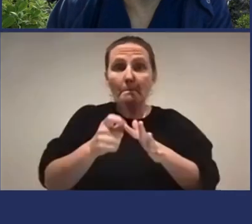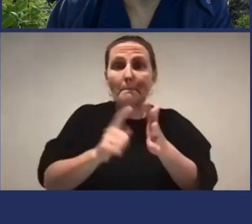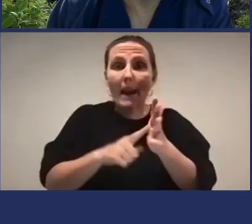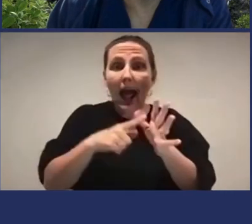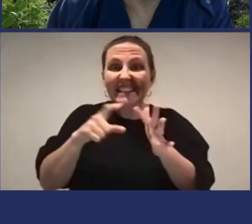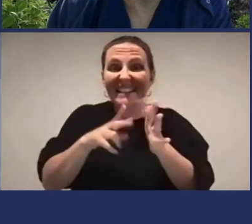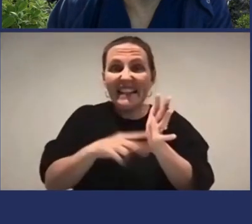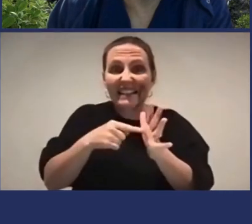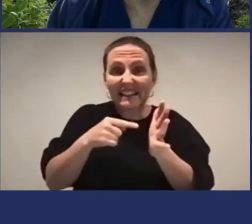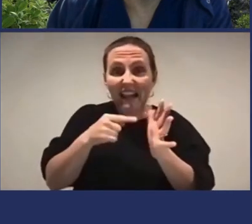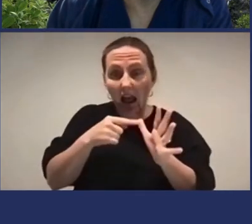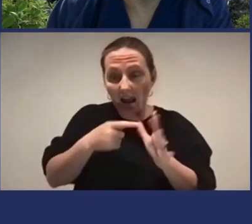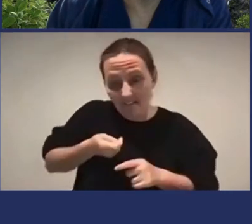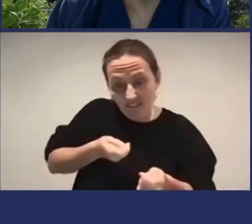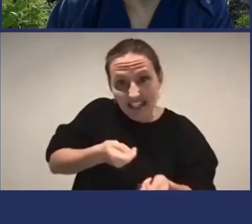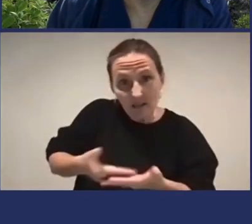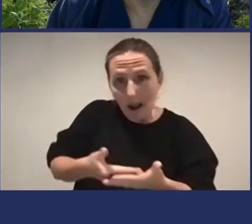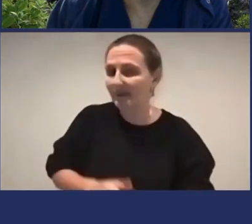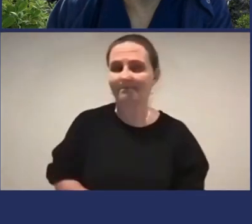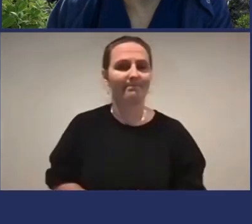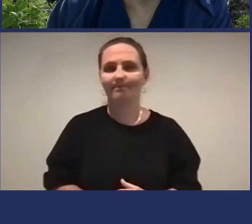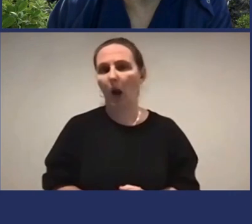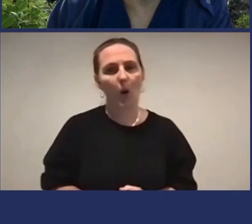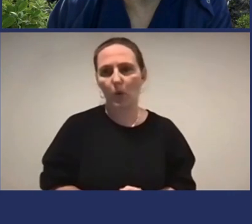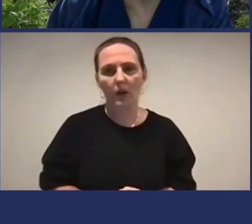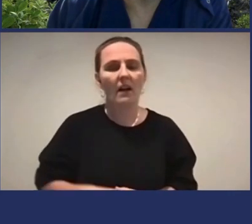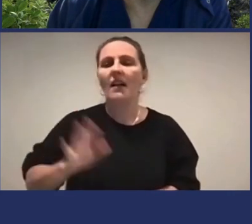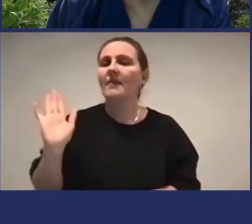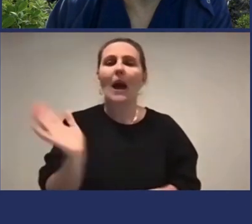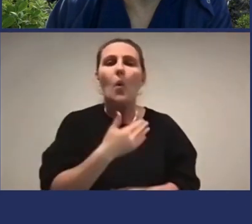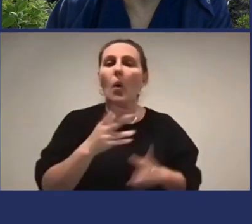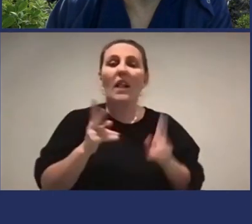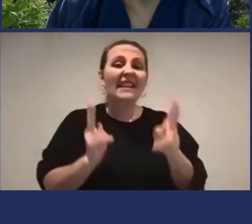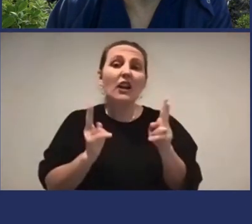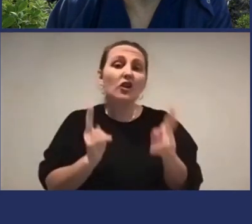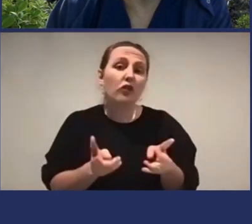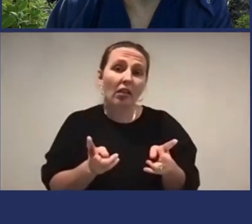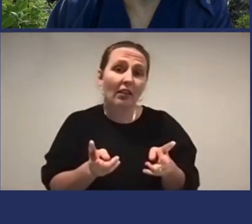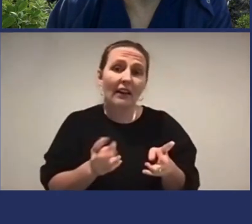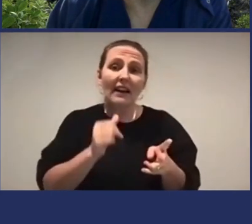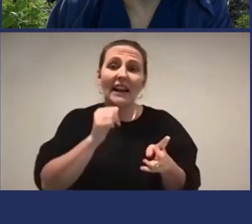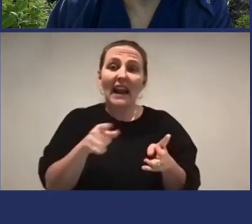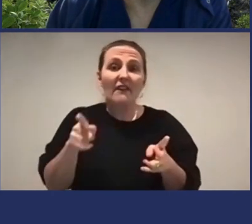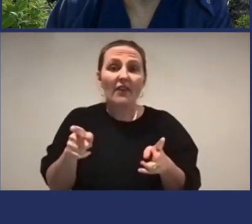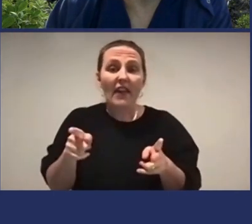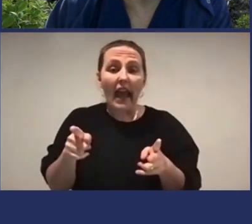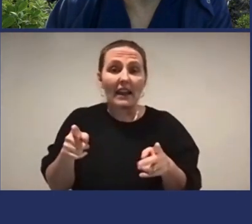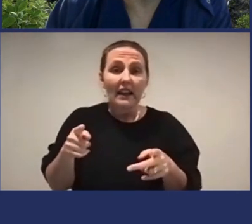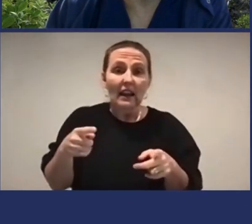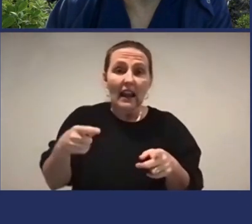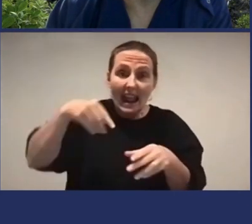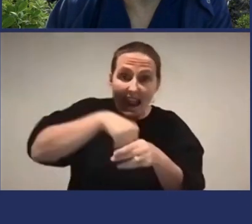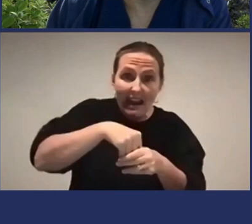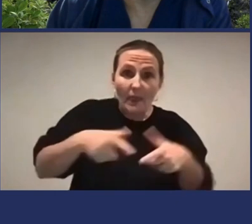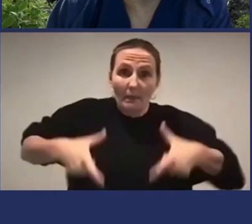happening. No, and as I said, they're all natural. So even if they did cross the placenta, it's not going to be any... not